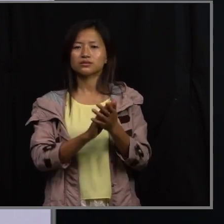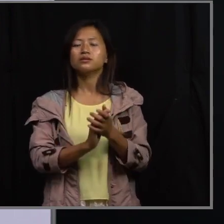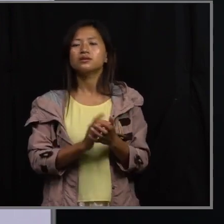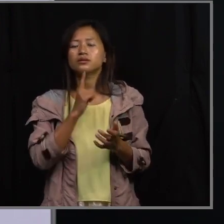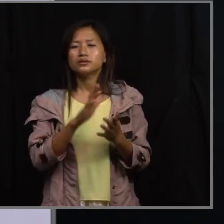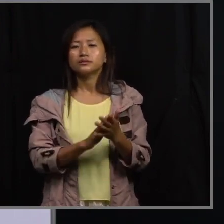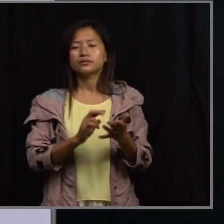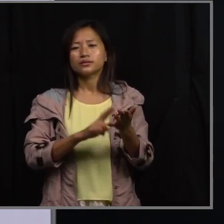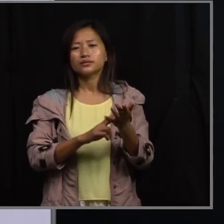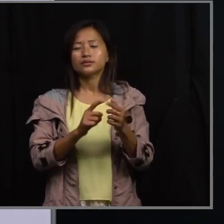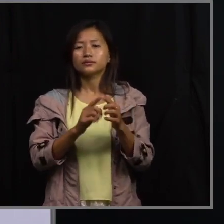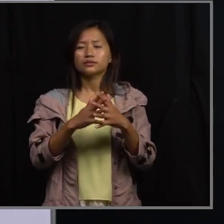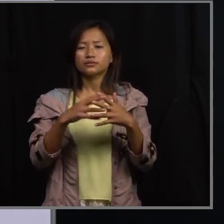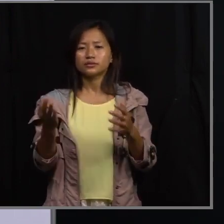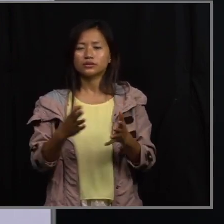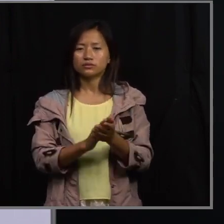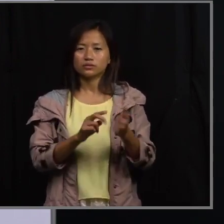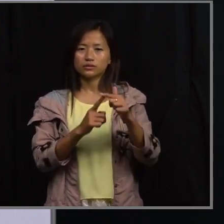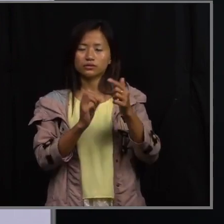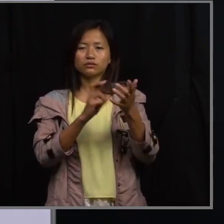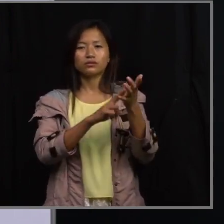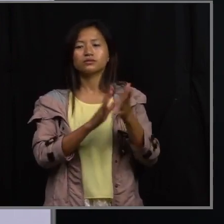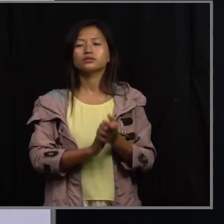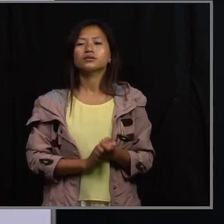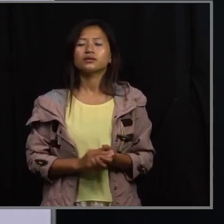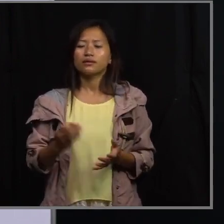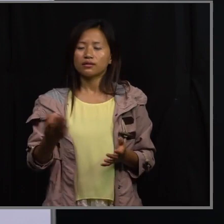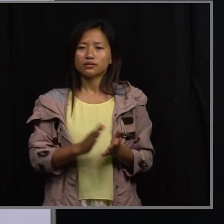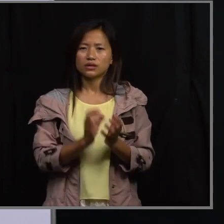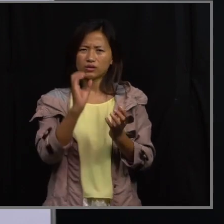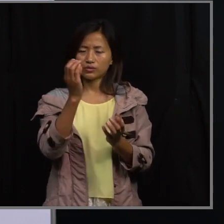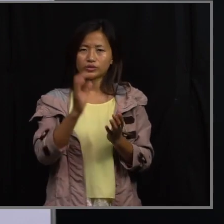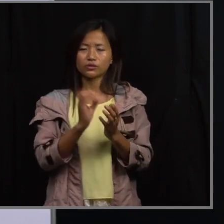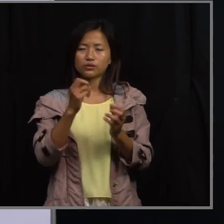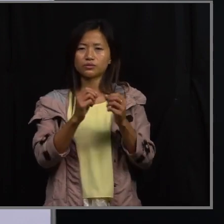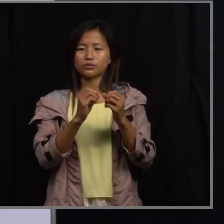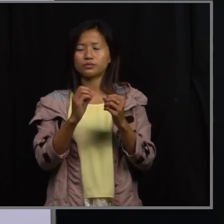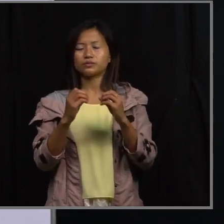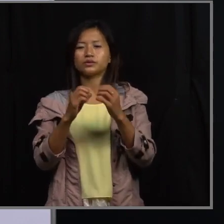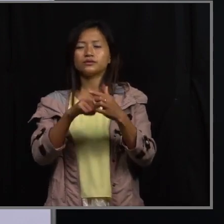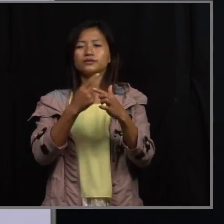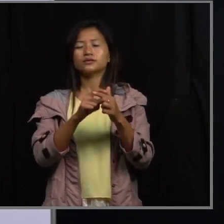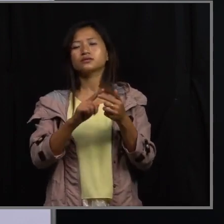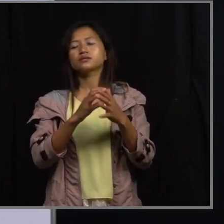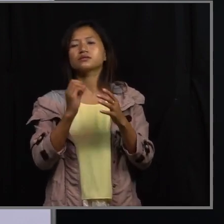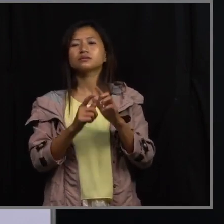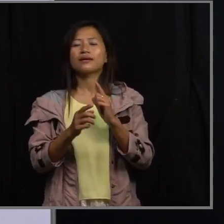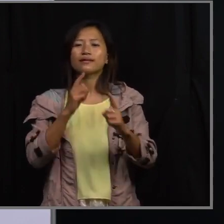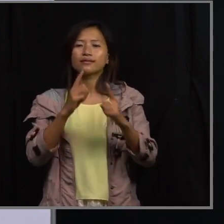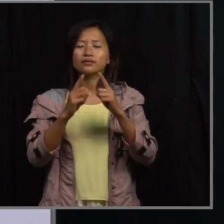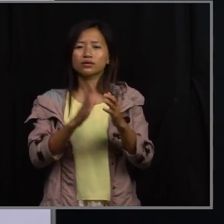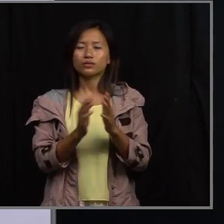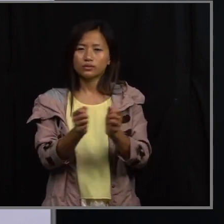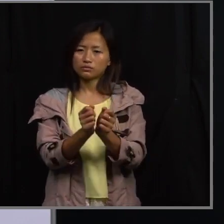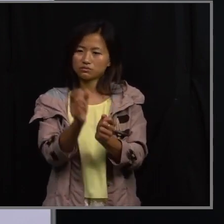gravitation? Any object in this universe, okay, any object in this universe attract with each other, interacting with each other,